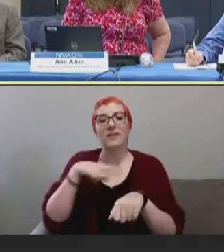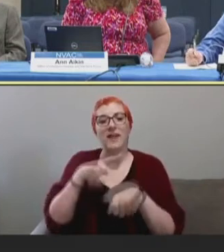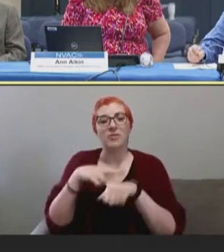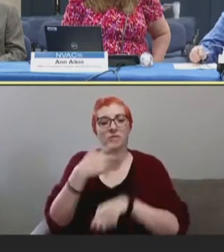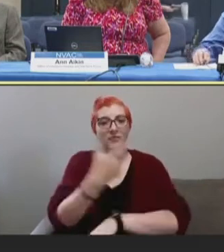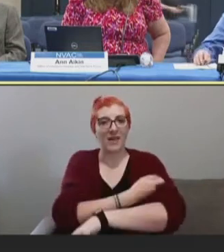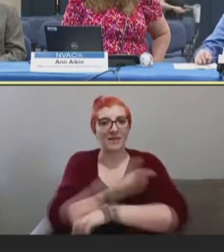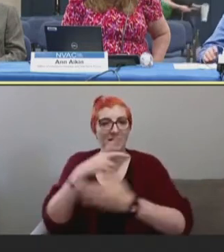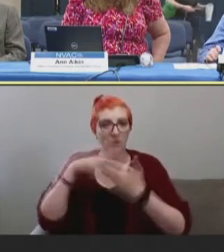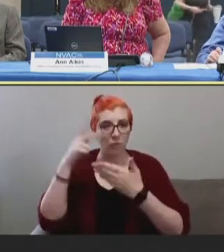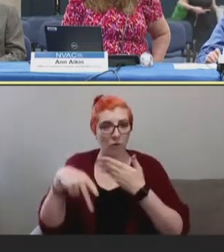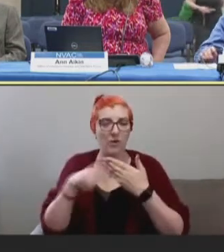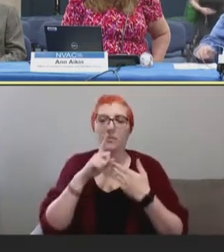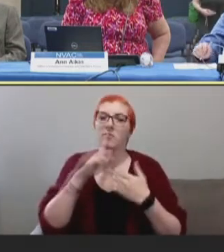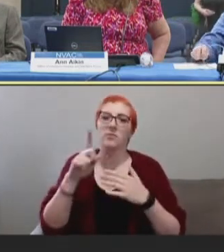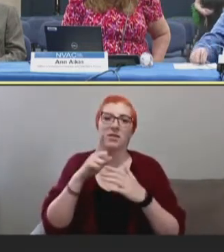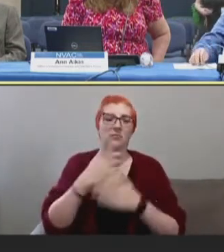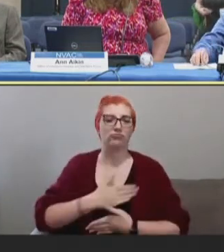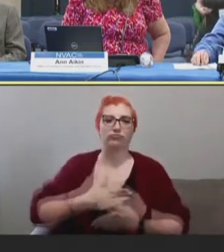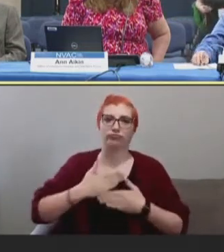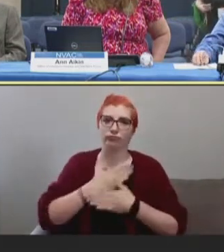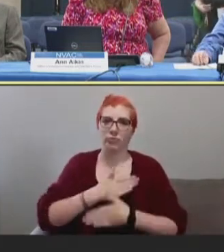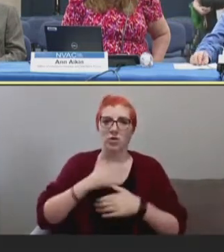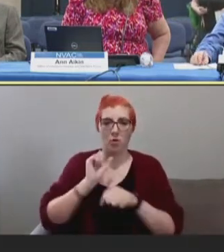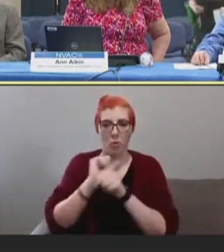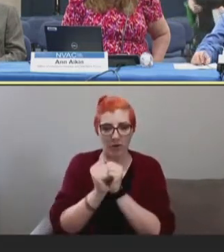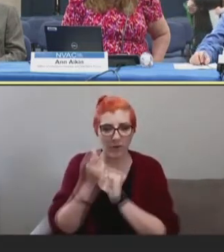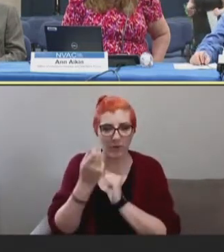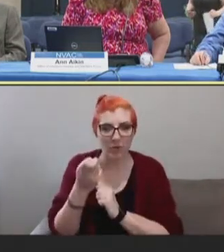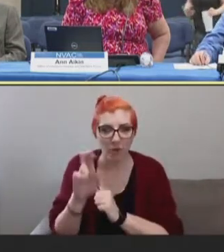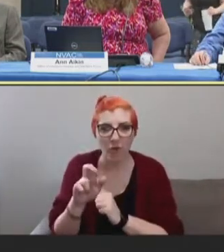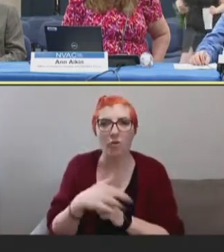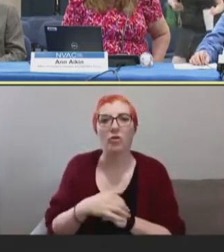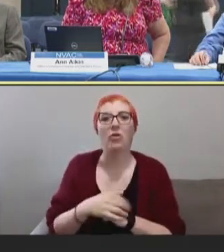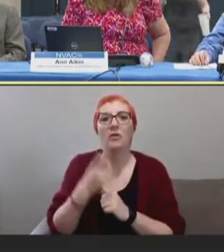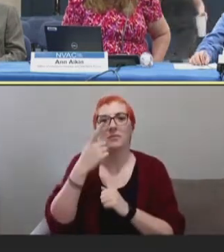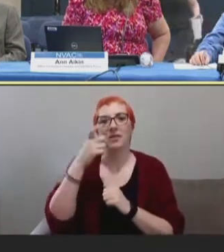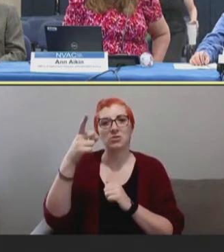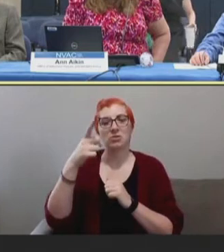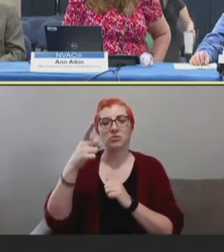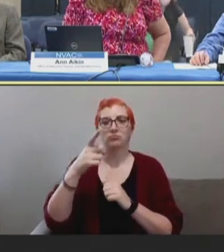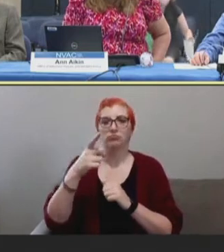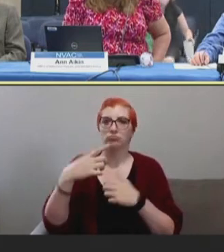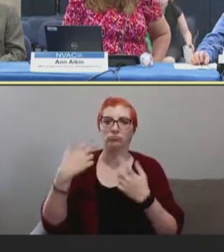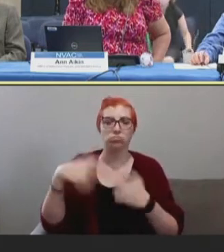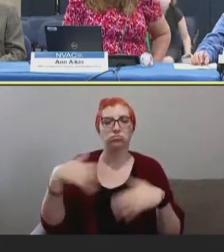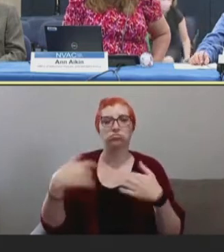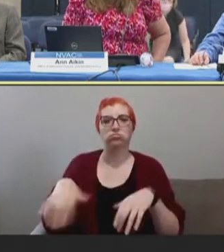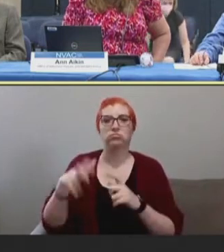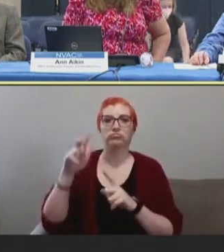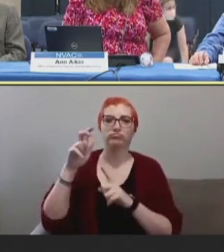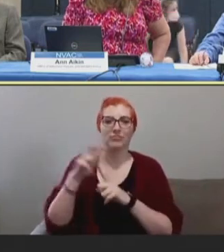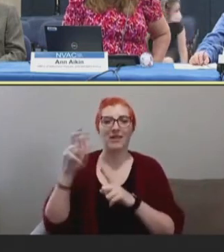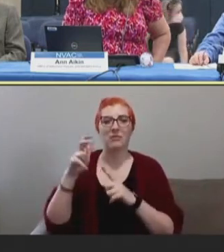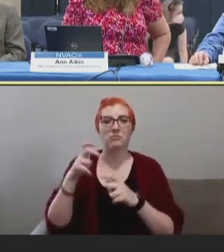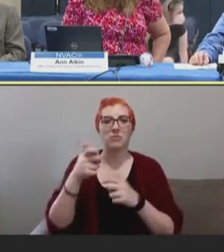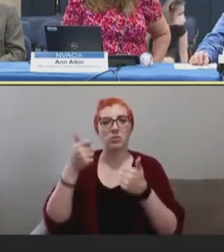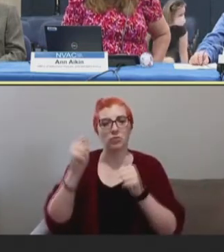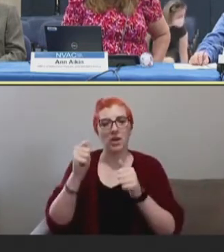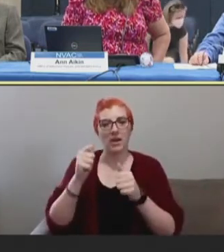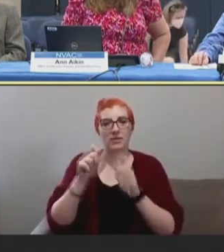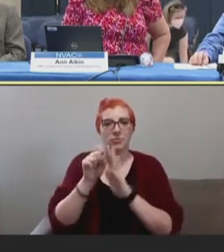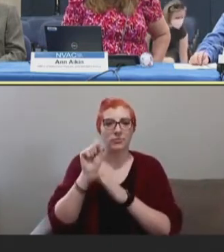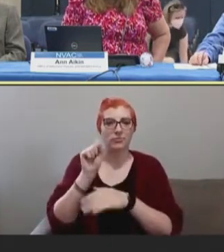really just such a great pleasure to work with her because she does champion immunization, has been working hard to help our nation overcome the